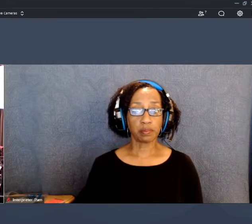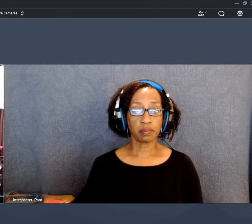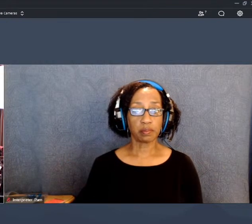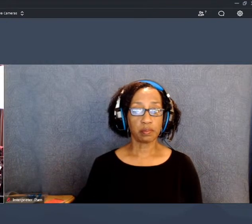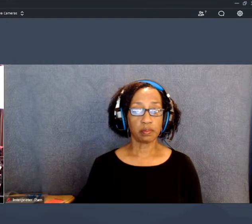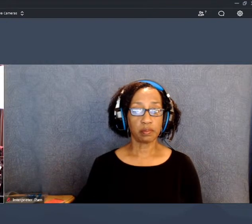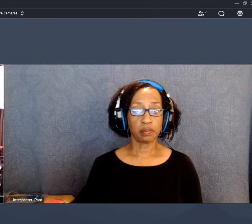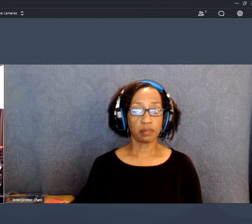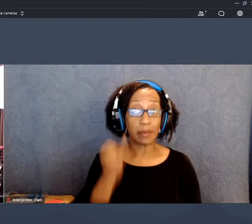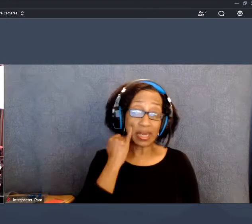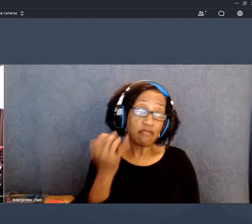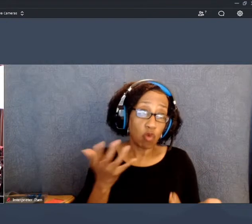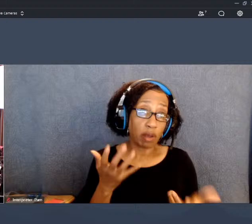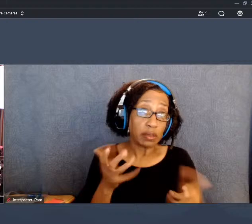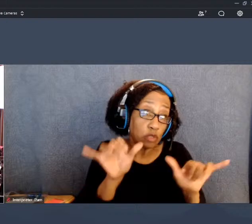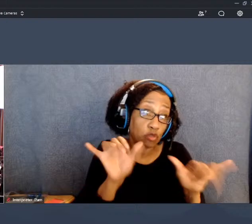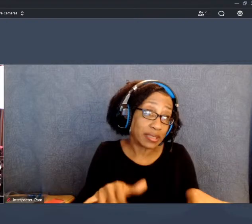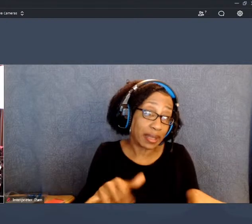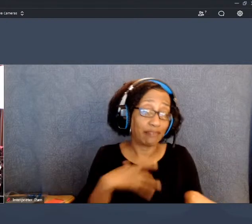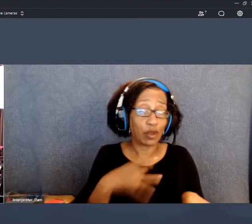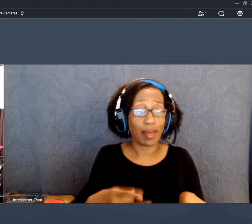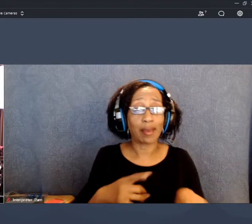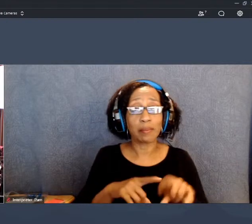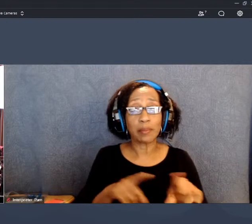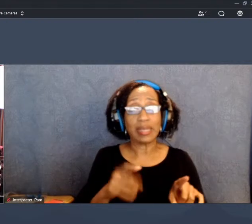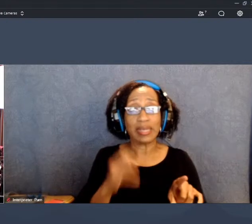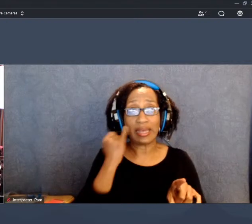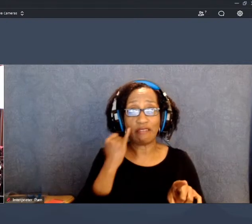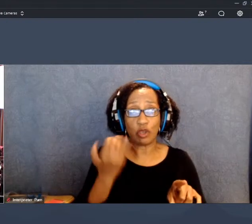If you want. You can stay if you'd like.